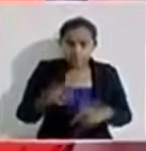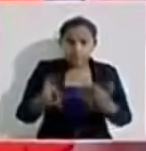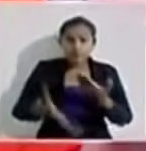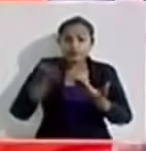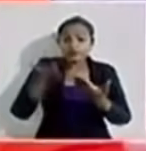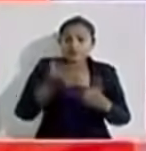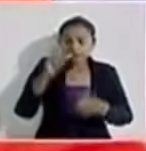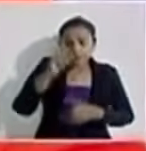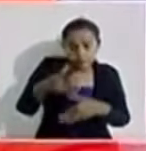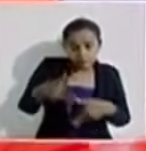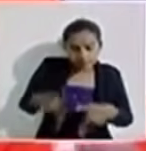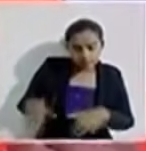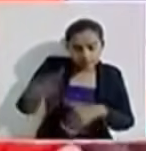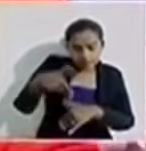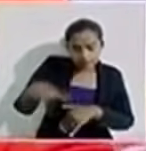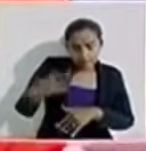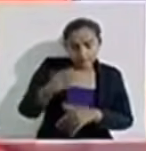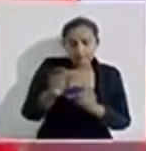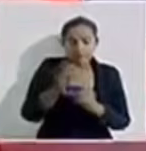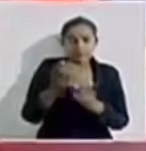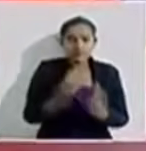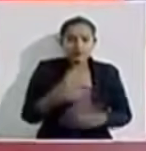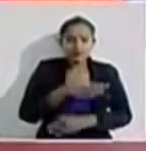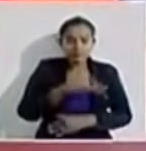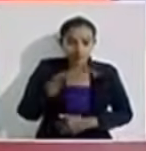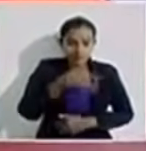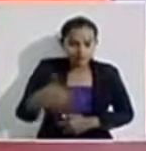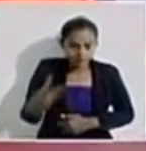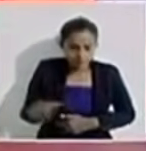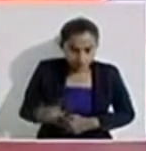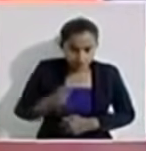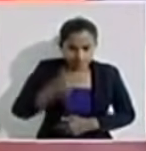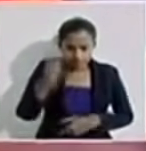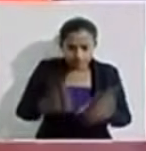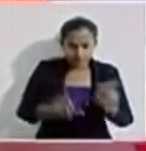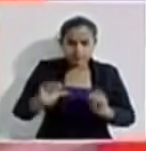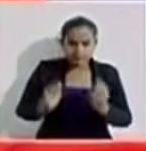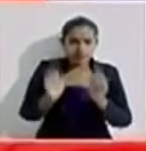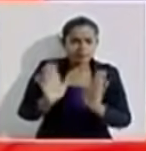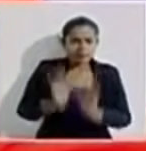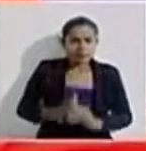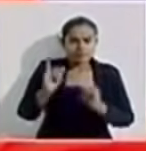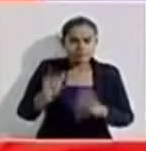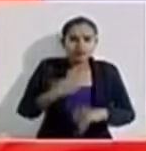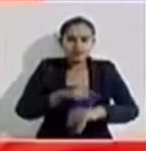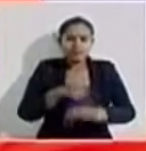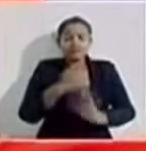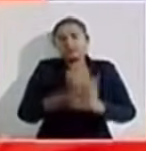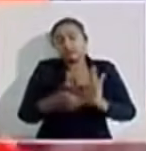Samudra. These people exist because it is a bad period for the country.